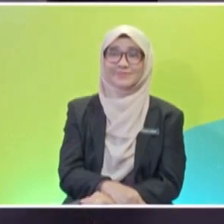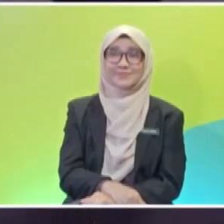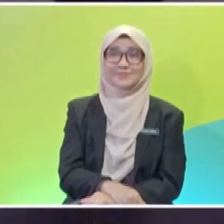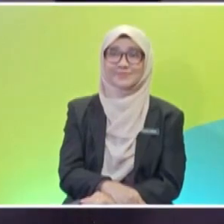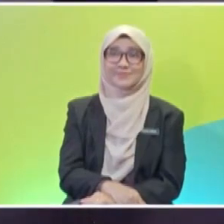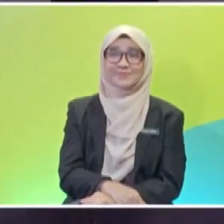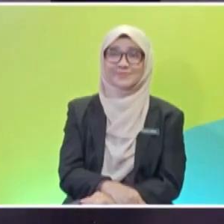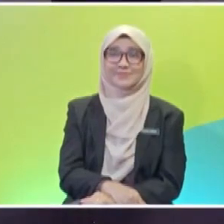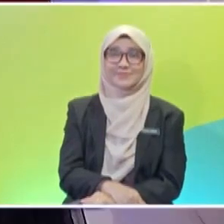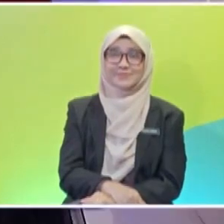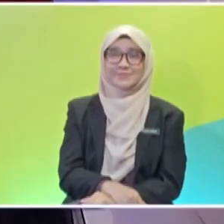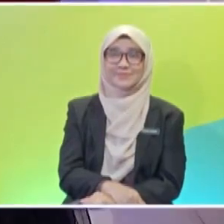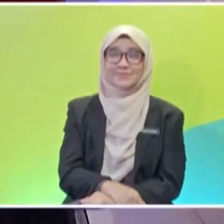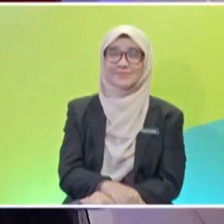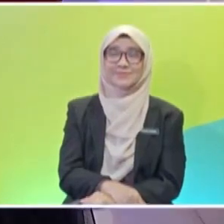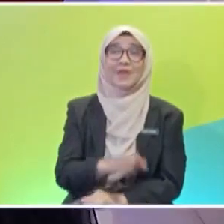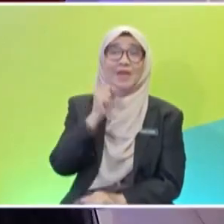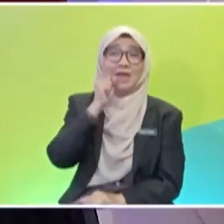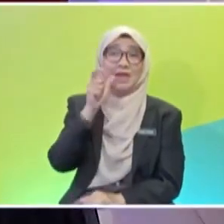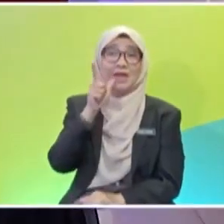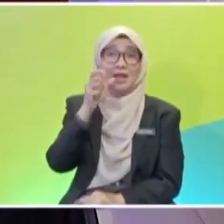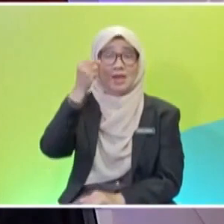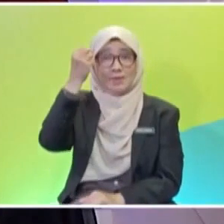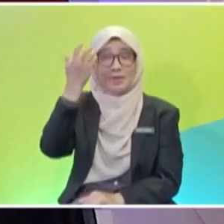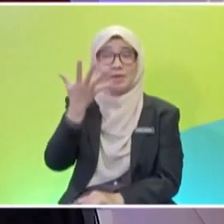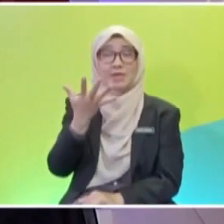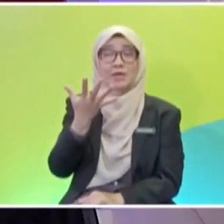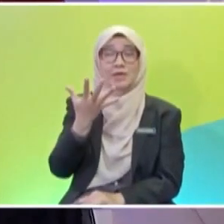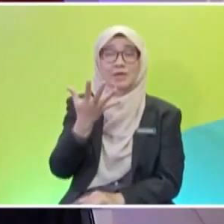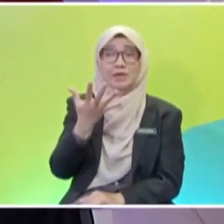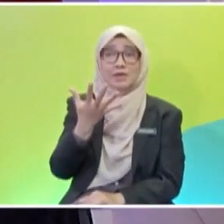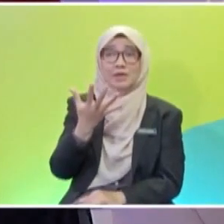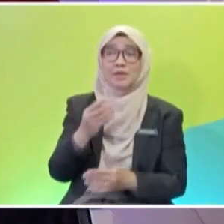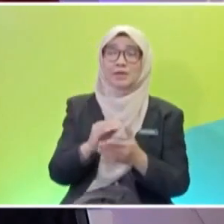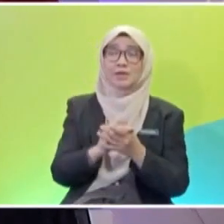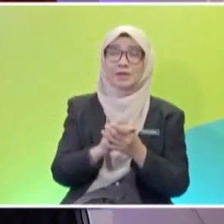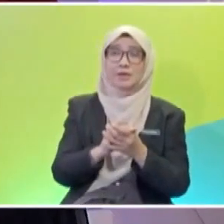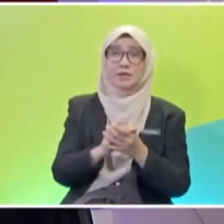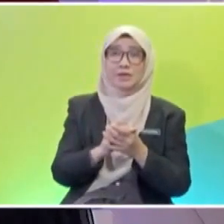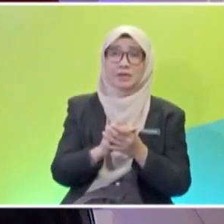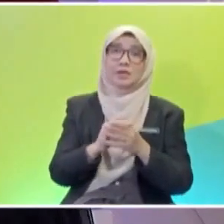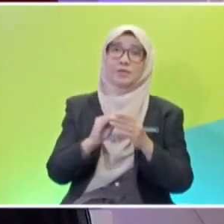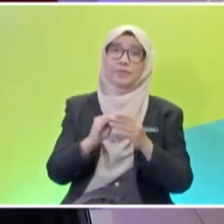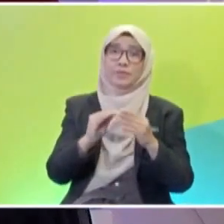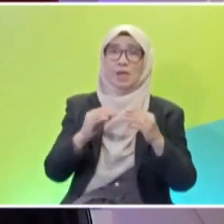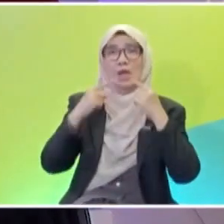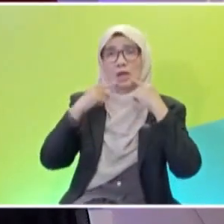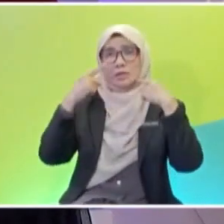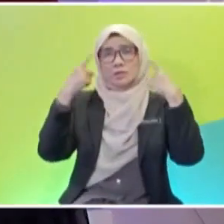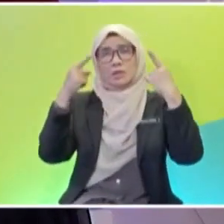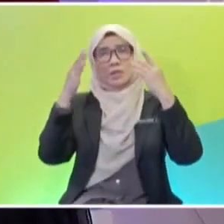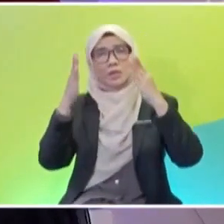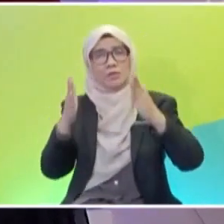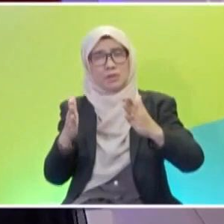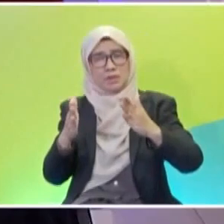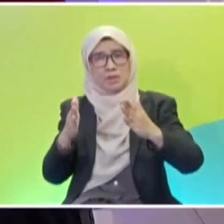it goes back to what Shirlene said just now, which was because of their status as a celebrity, they do